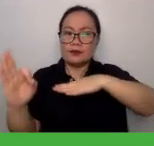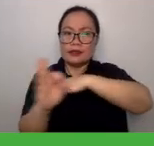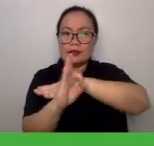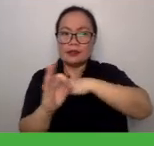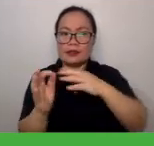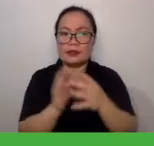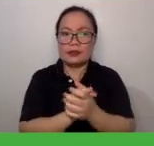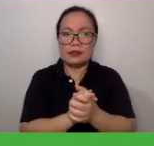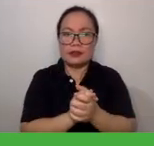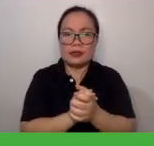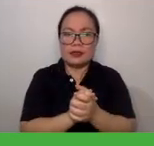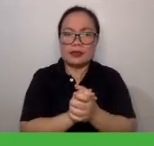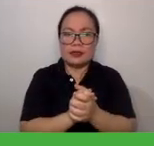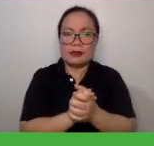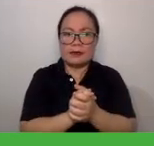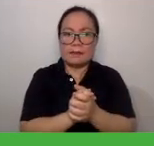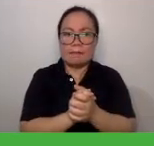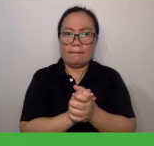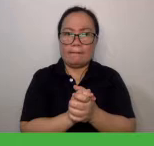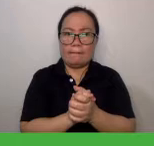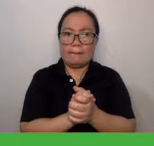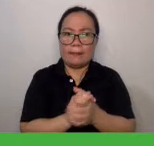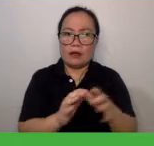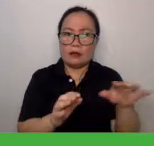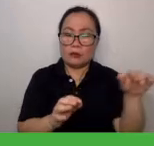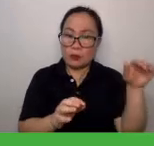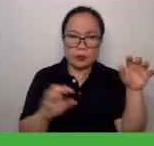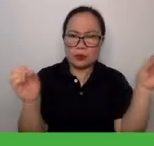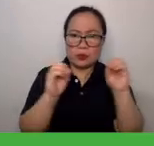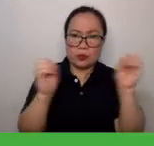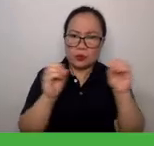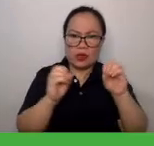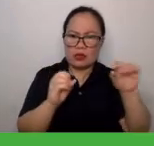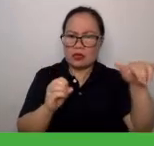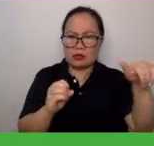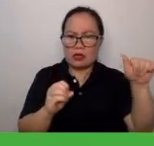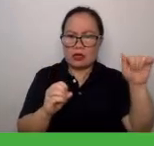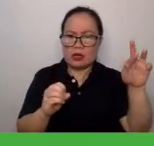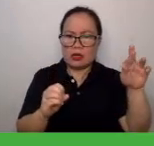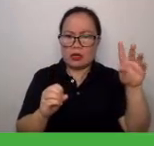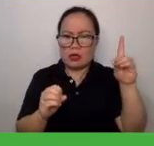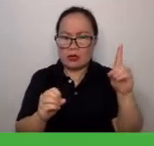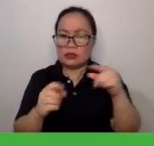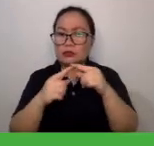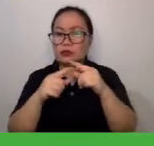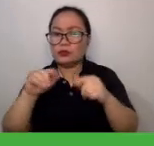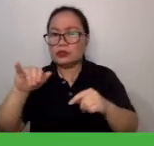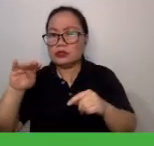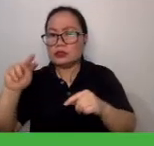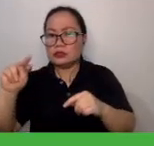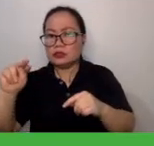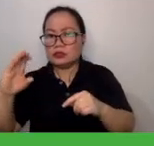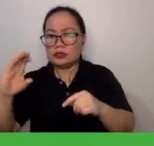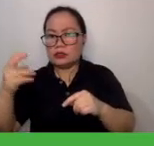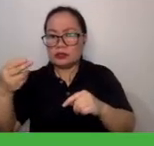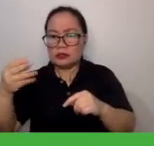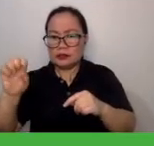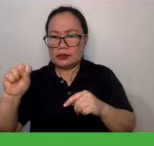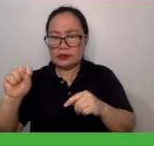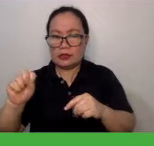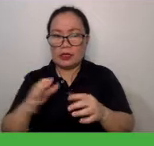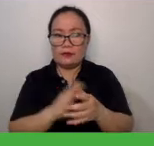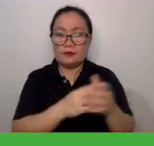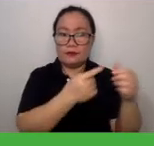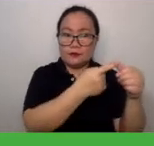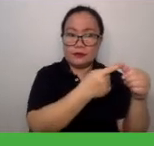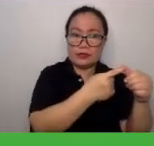bakit hindi yard to inches? Okay, wala tayong yard to inches dito. Yard to feet muna. Tapos, pag